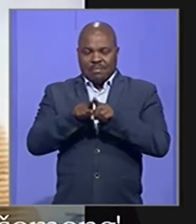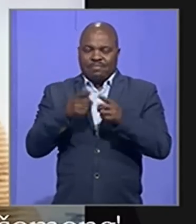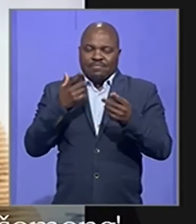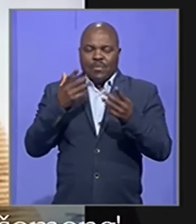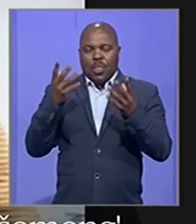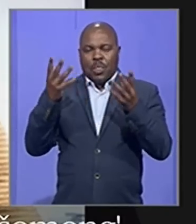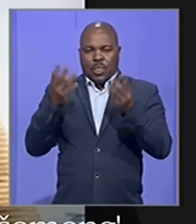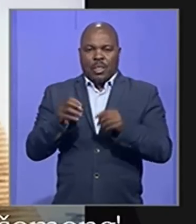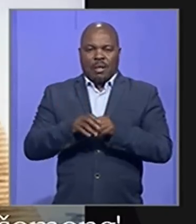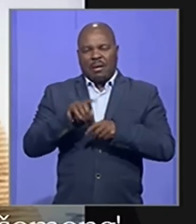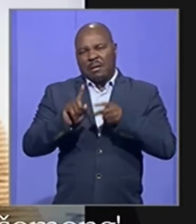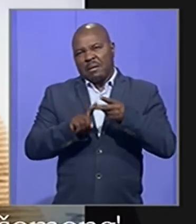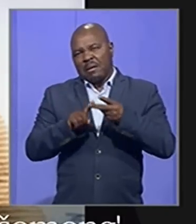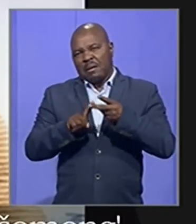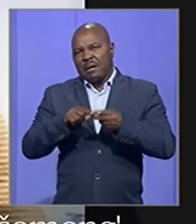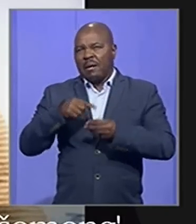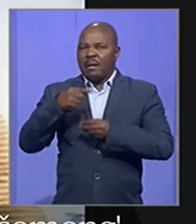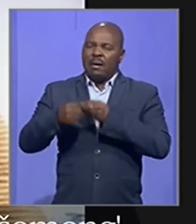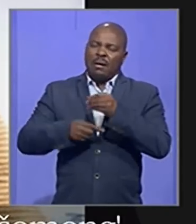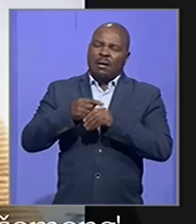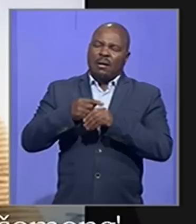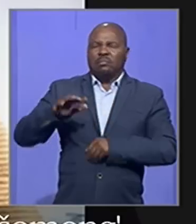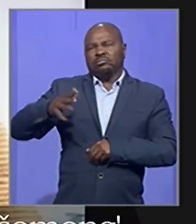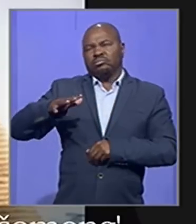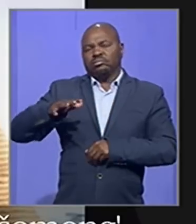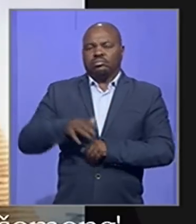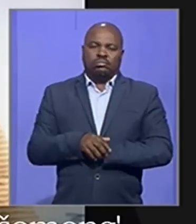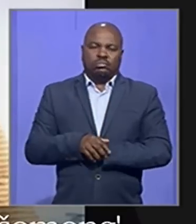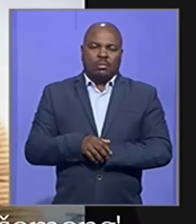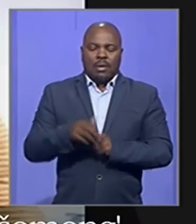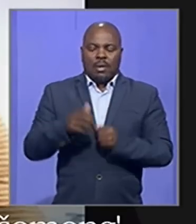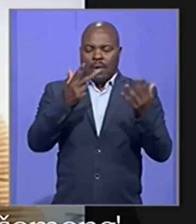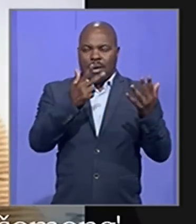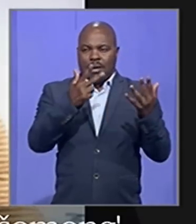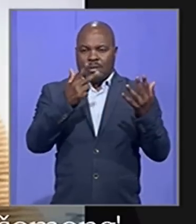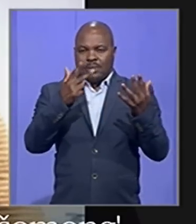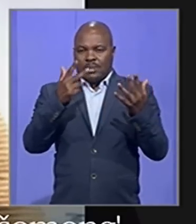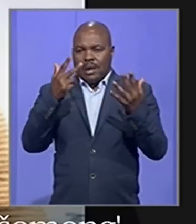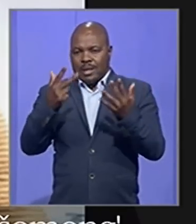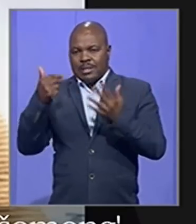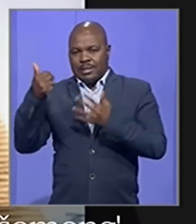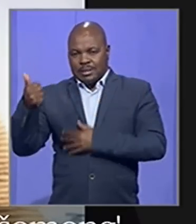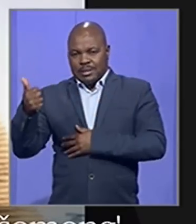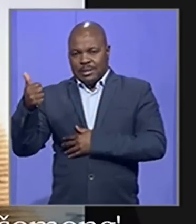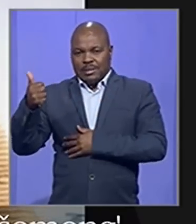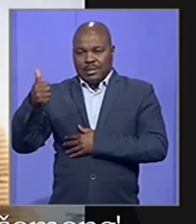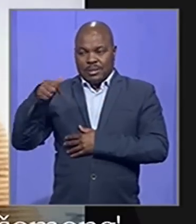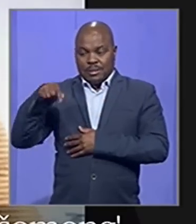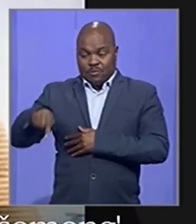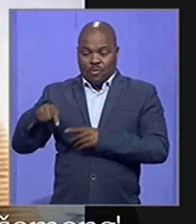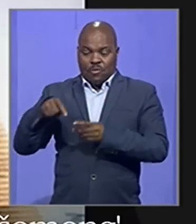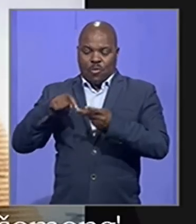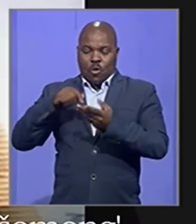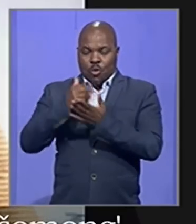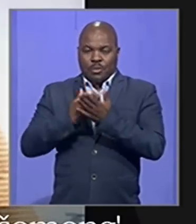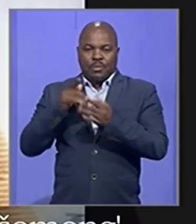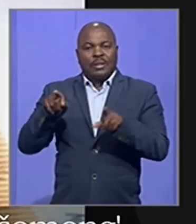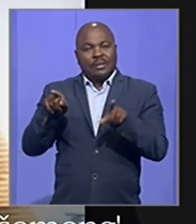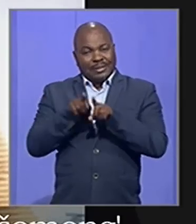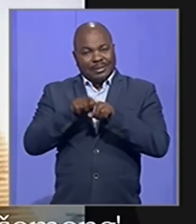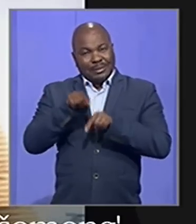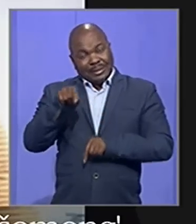quarter to around 900 to close to 886 to this quarter. And this